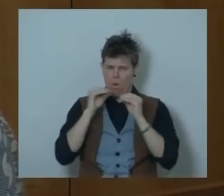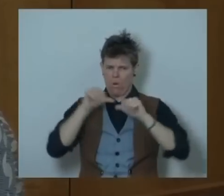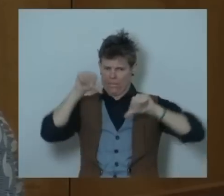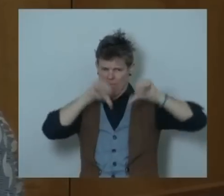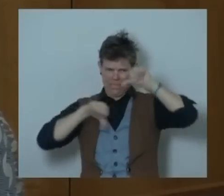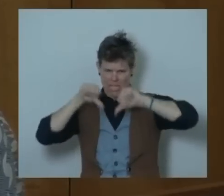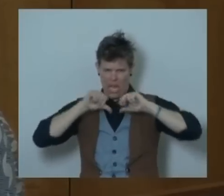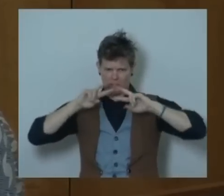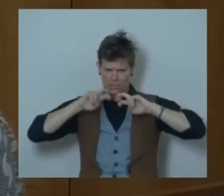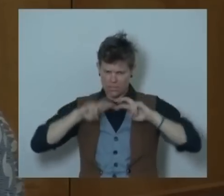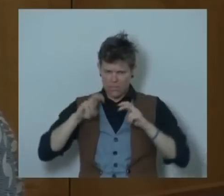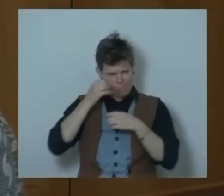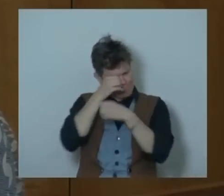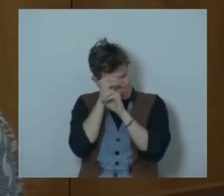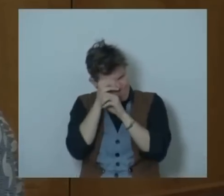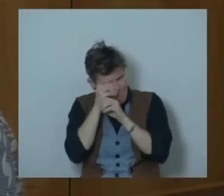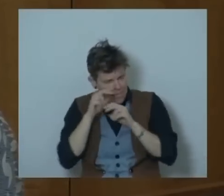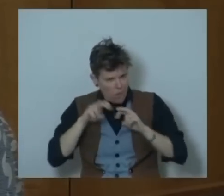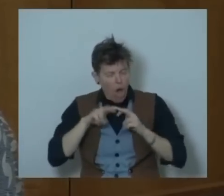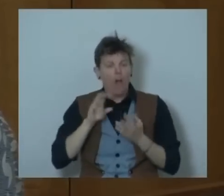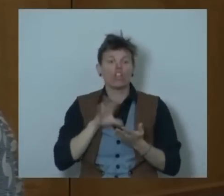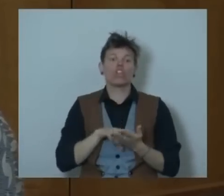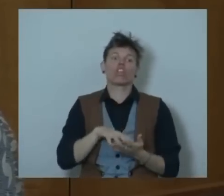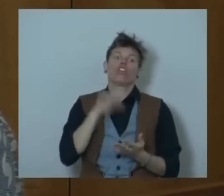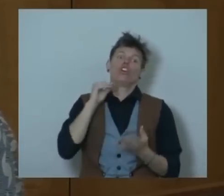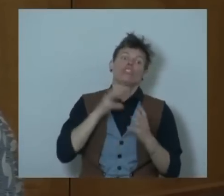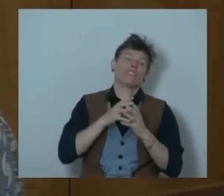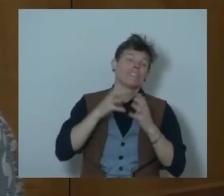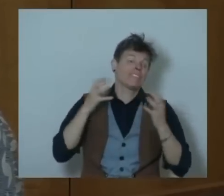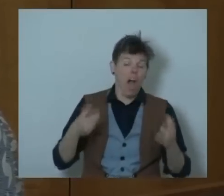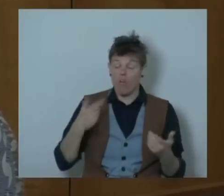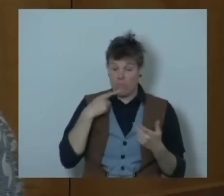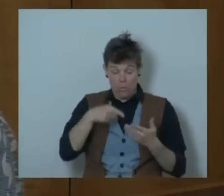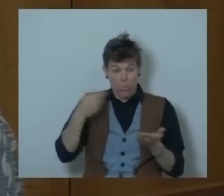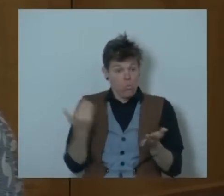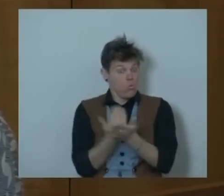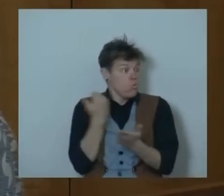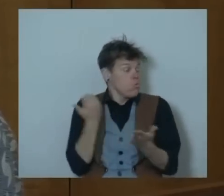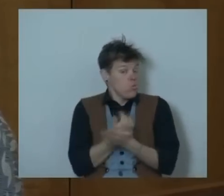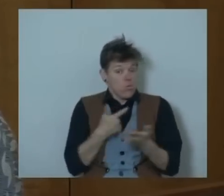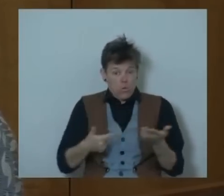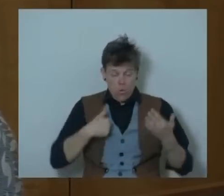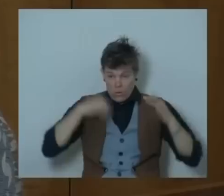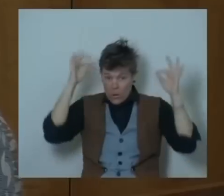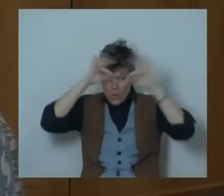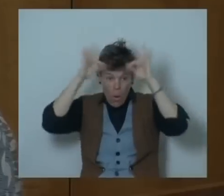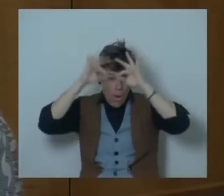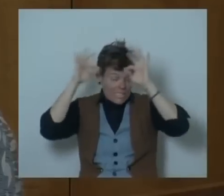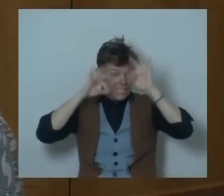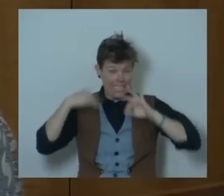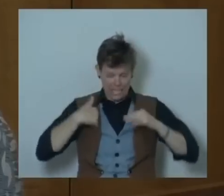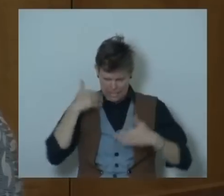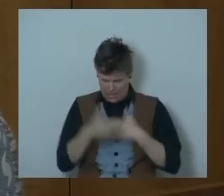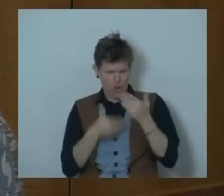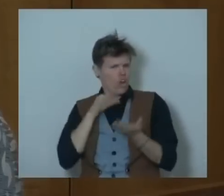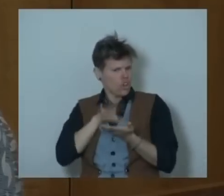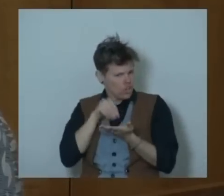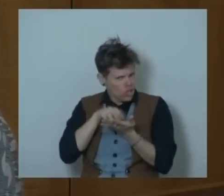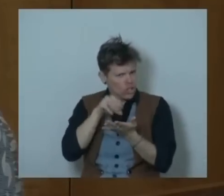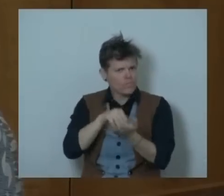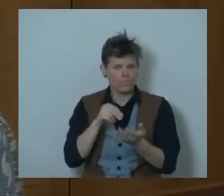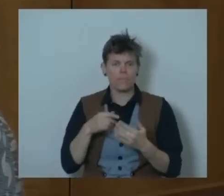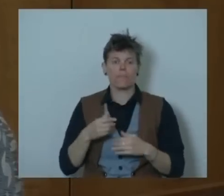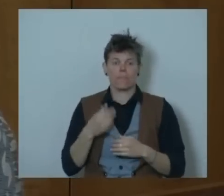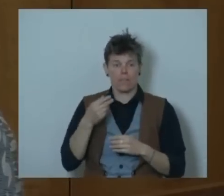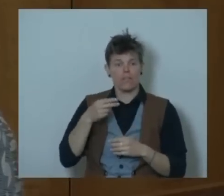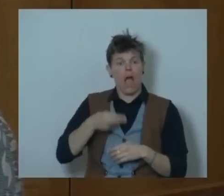other thing I think I've learned is that there's a lot that we don't know. Like we're seeing a much higher rate of spread in Native